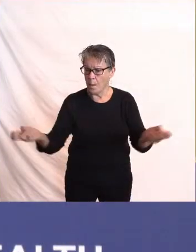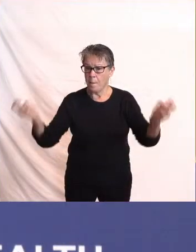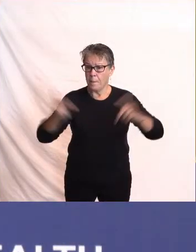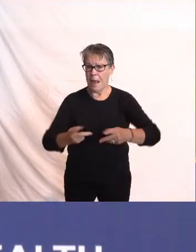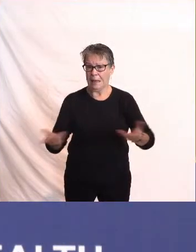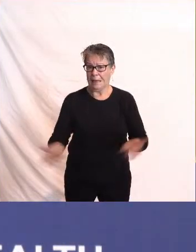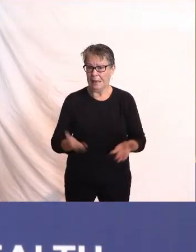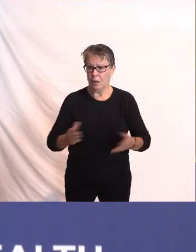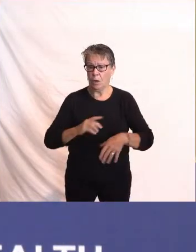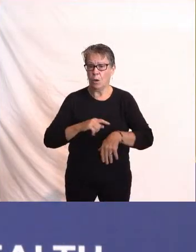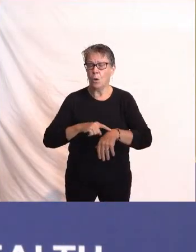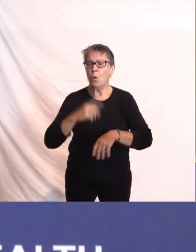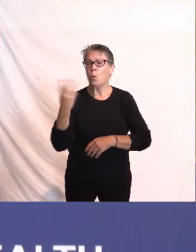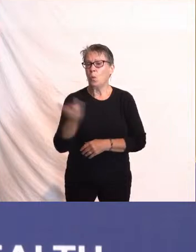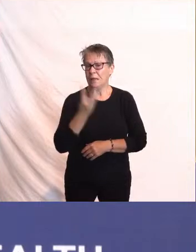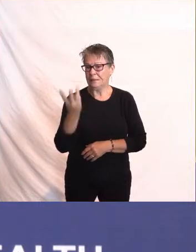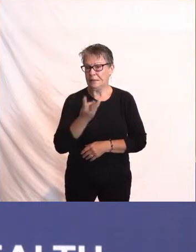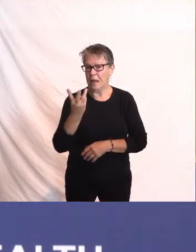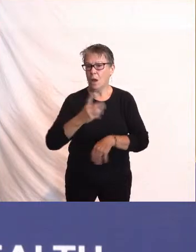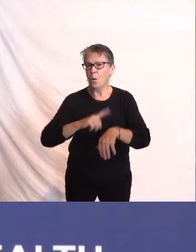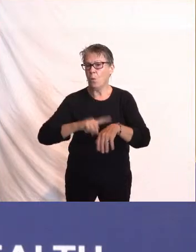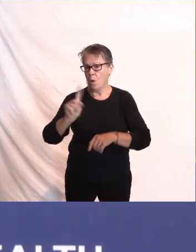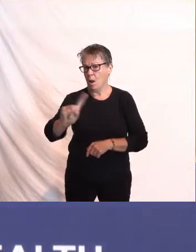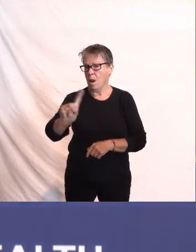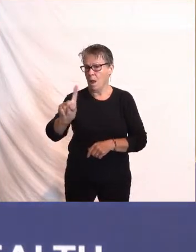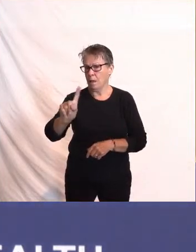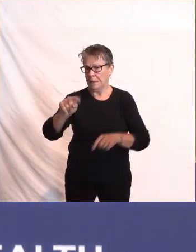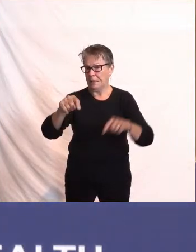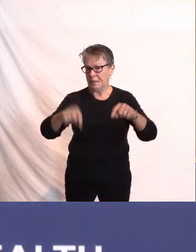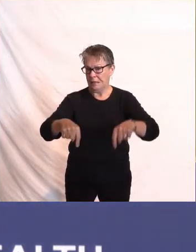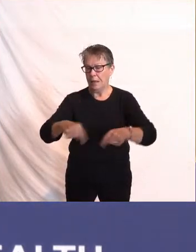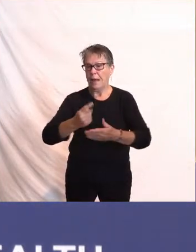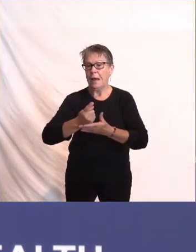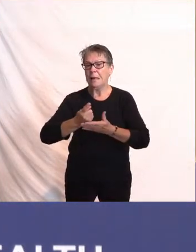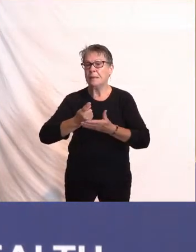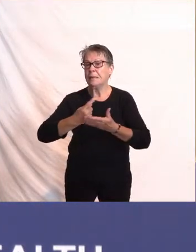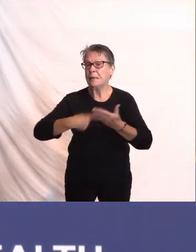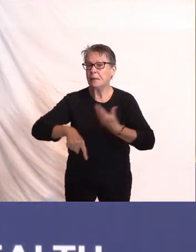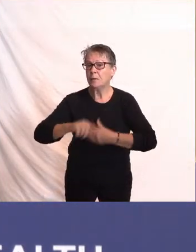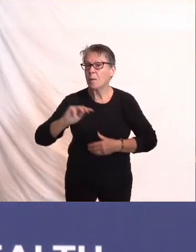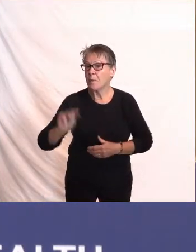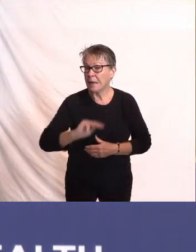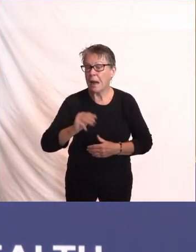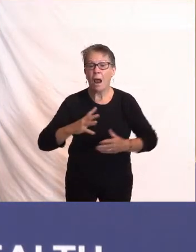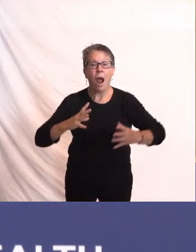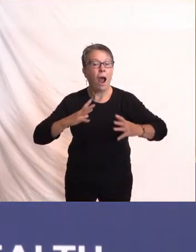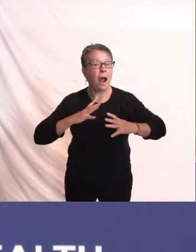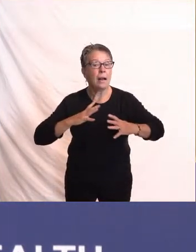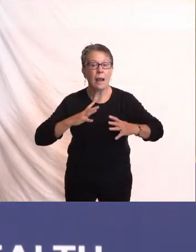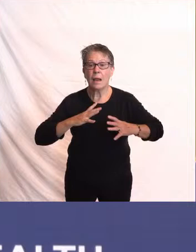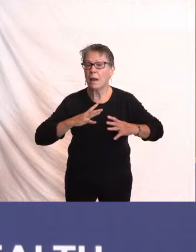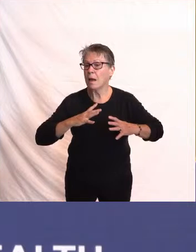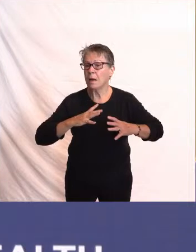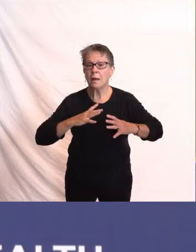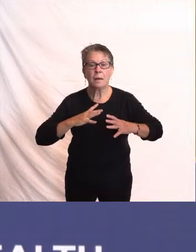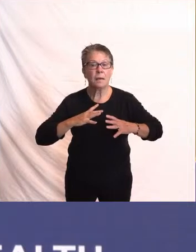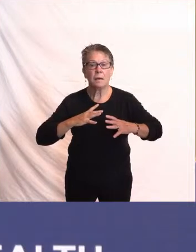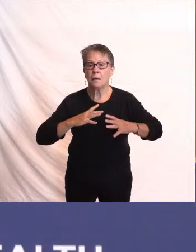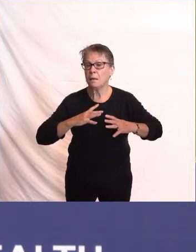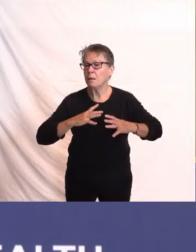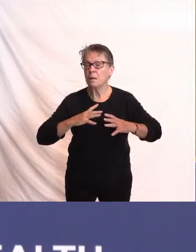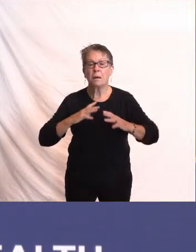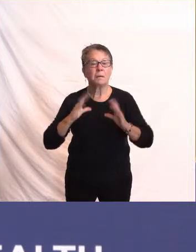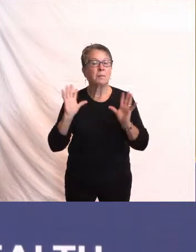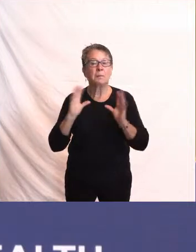1 o'clock. We got a holiday next week, so my guess is we'll just be doing Wednesday next week, but we'll make that call